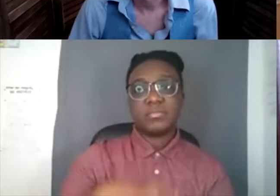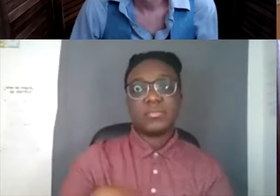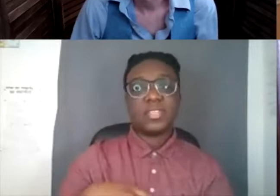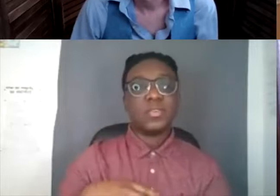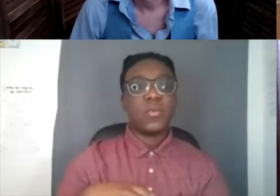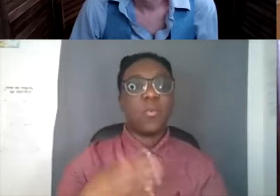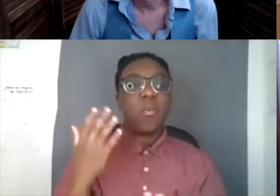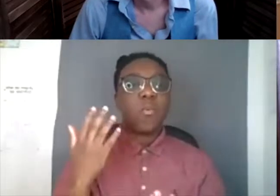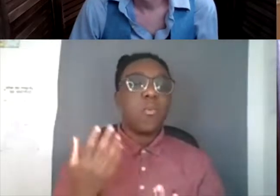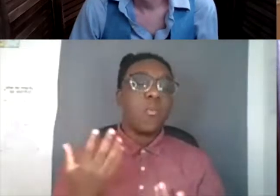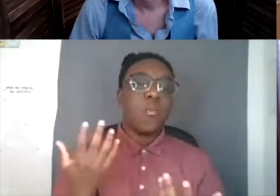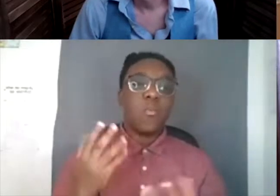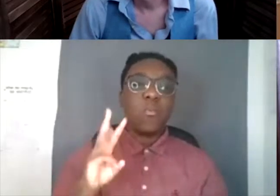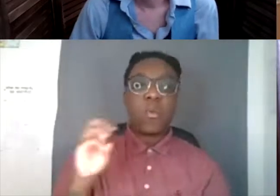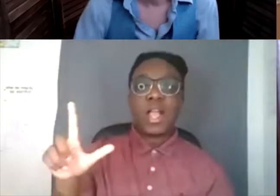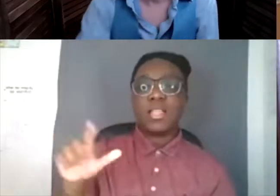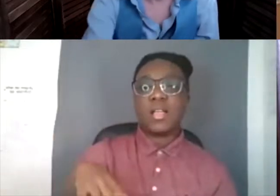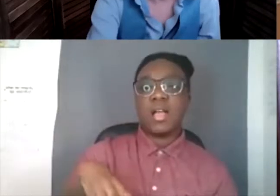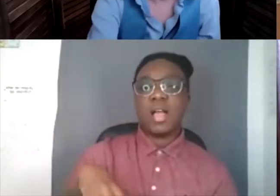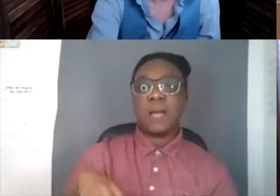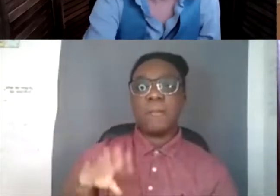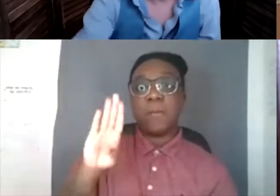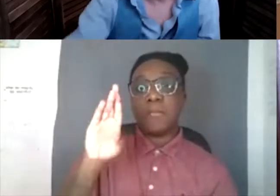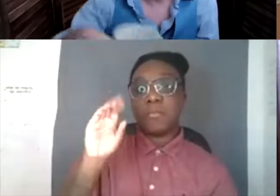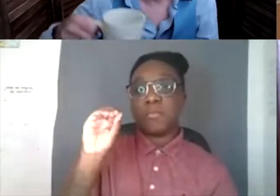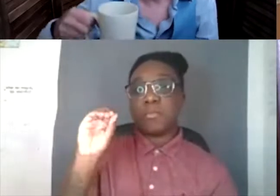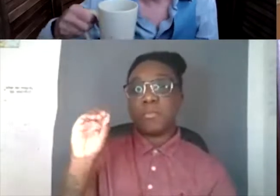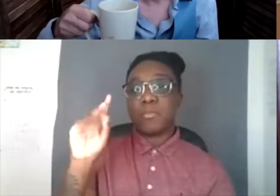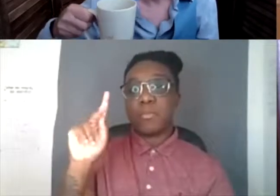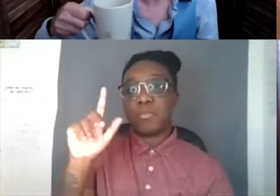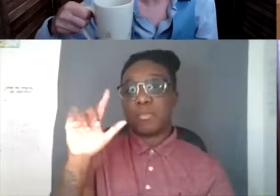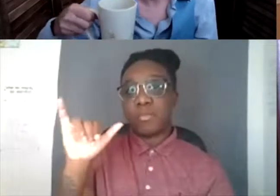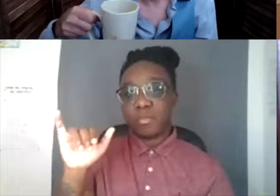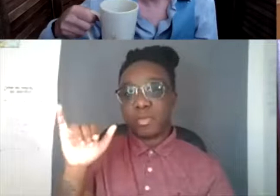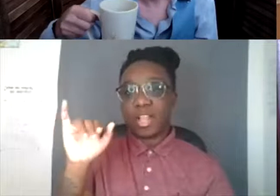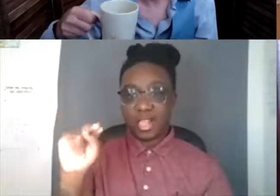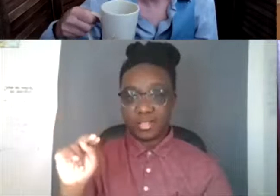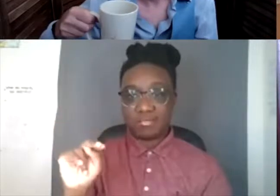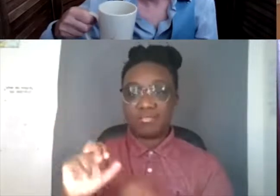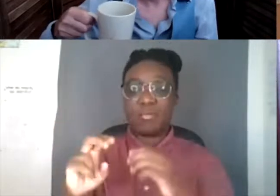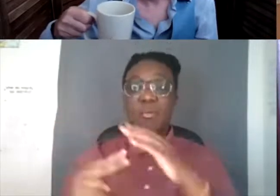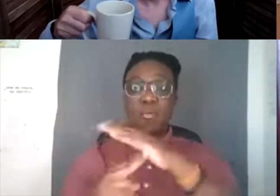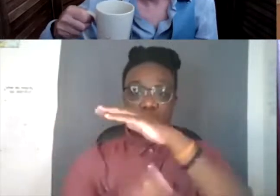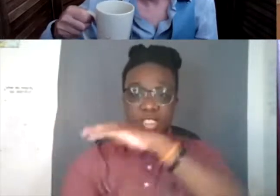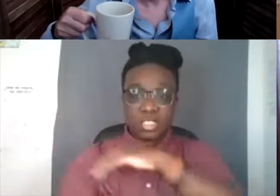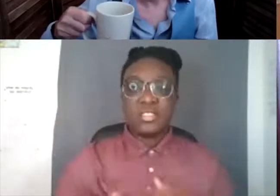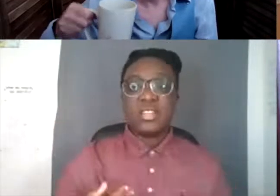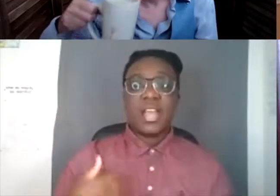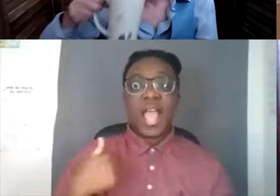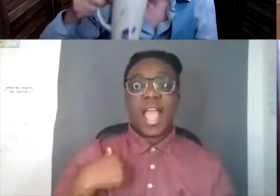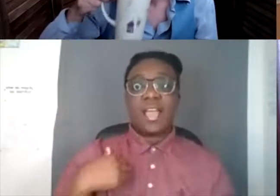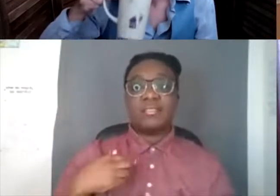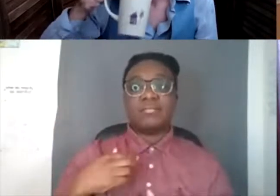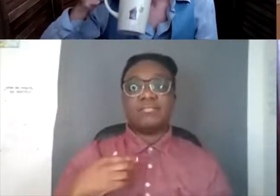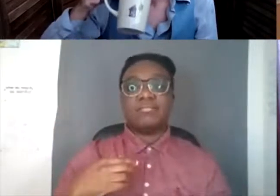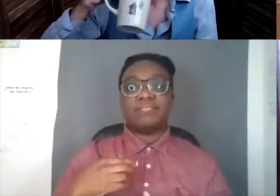Brooklyn Bridge, where I played Jewish, and I'm not Jewish. Okay. Yes. Okay. So they